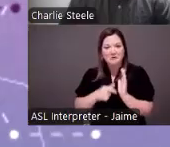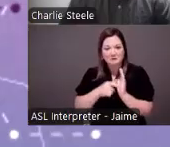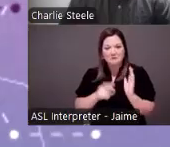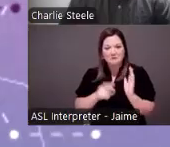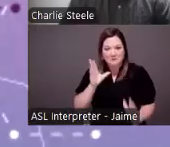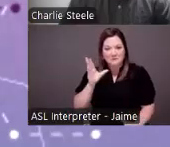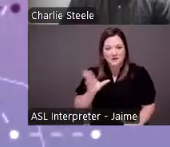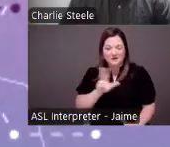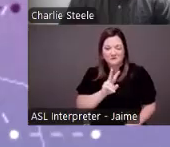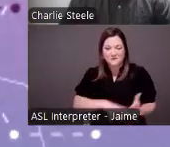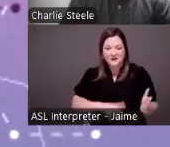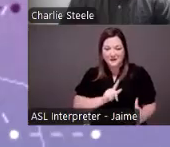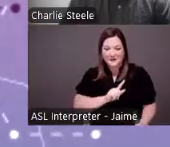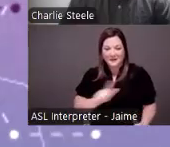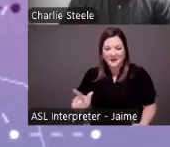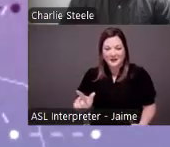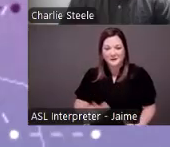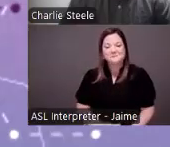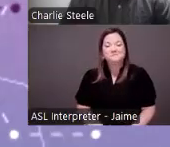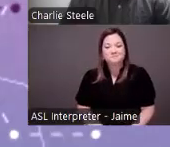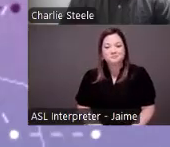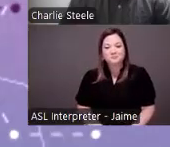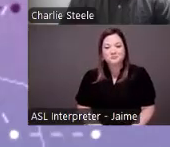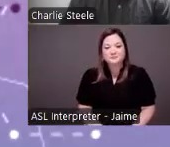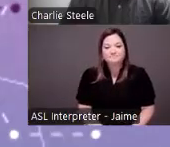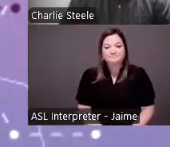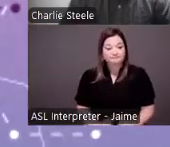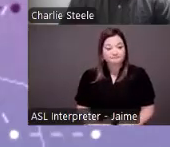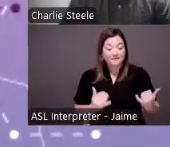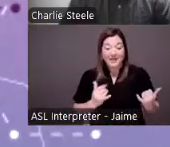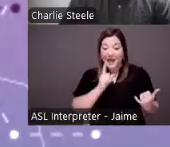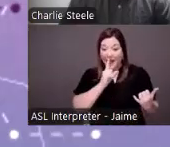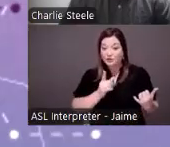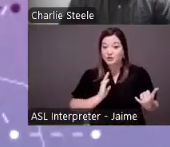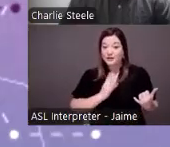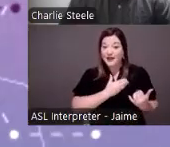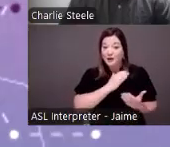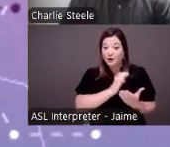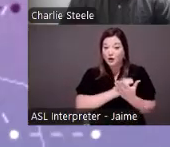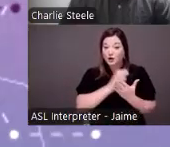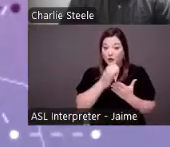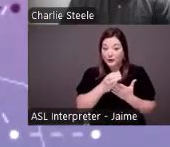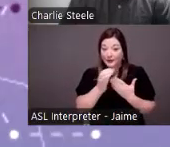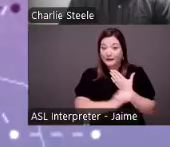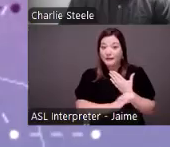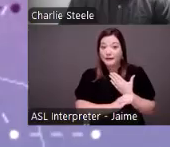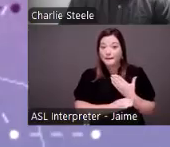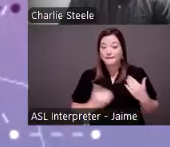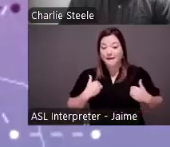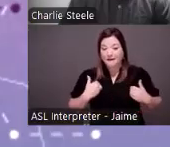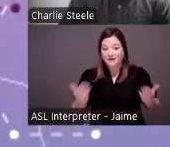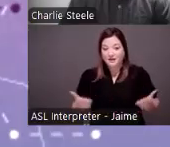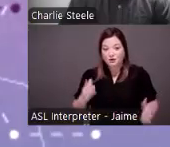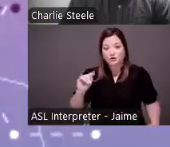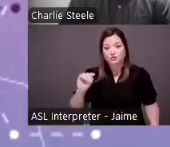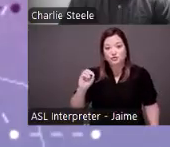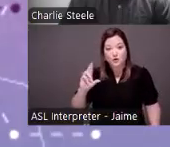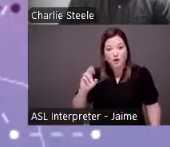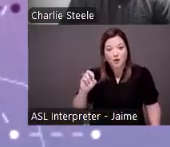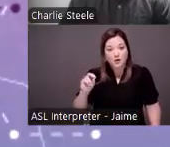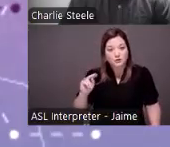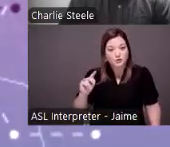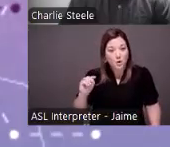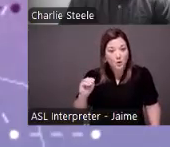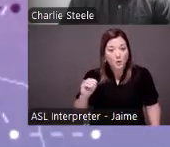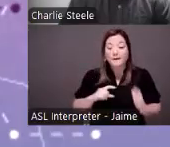to read later. And actually, in the curriculum that we have in Toronto, we have a